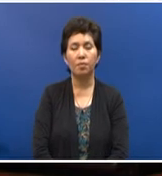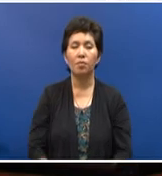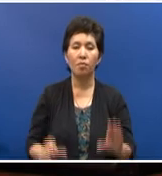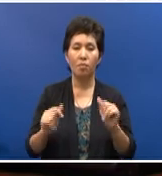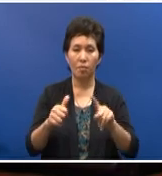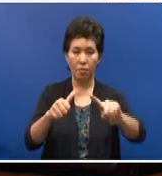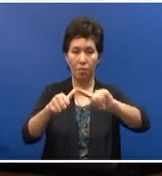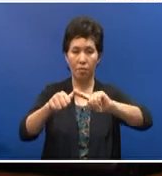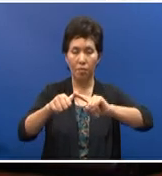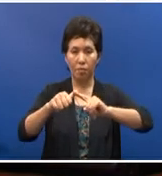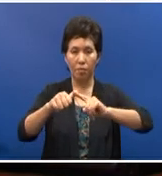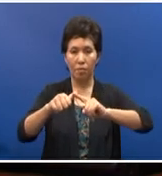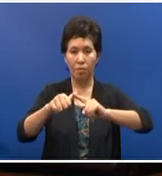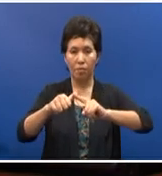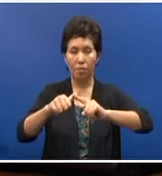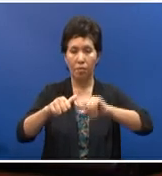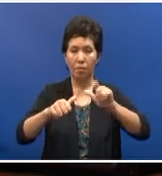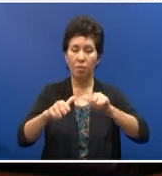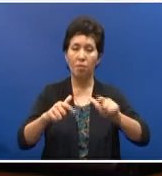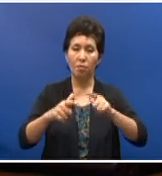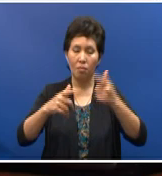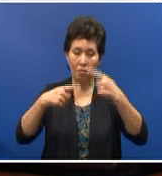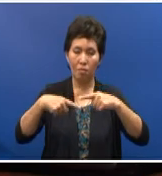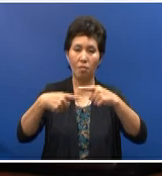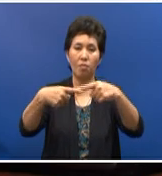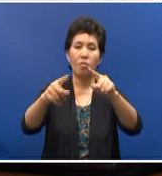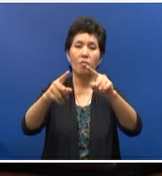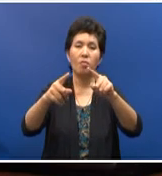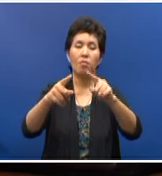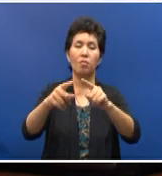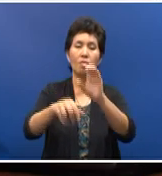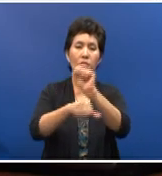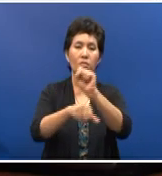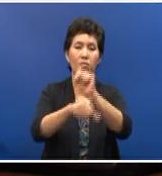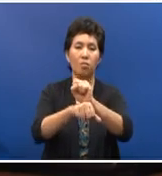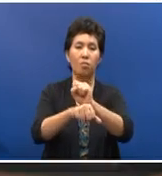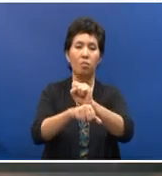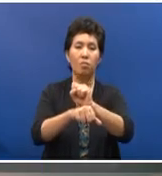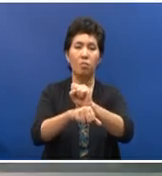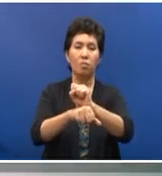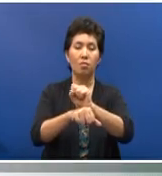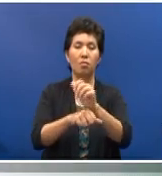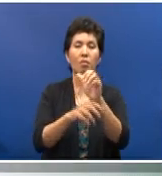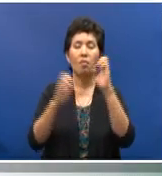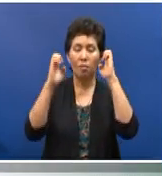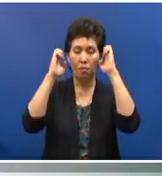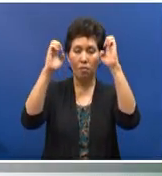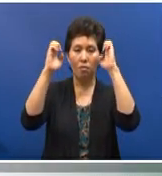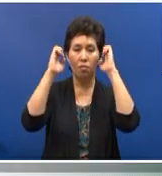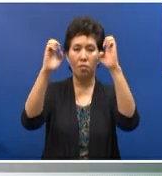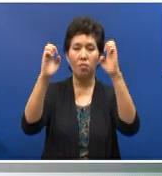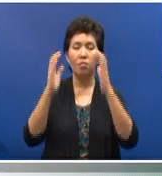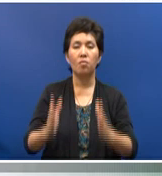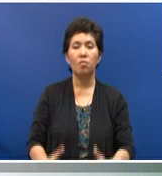Okay, first, let us go through your career in terms of academia. Okay,